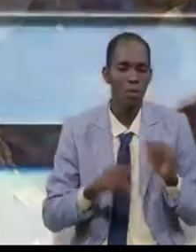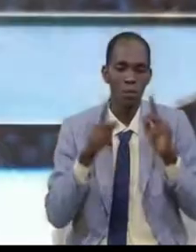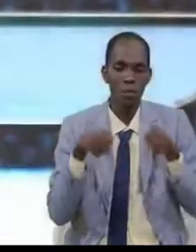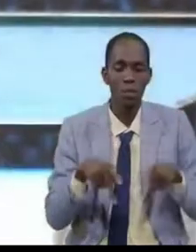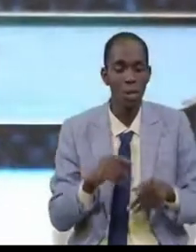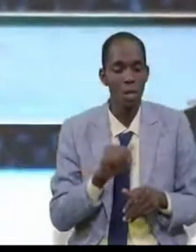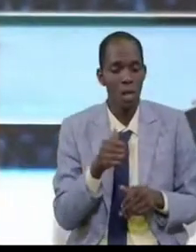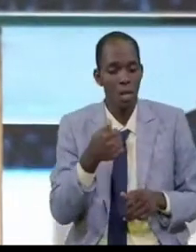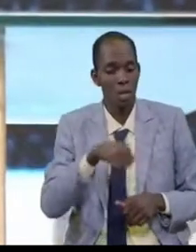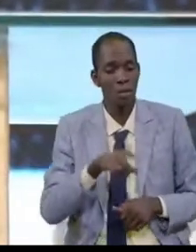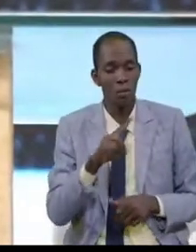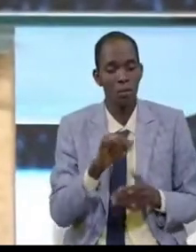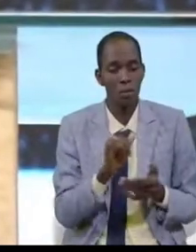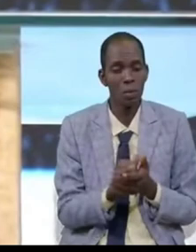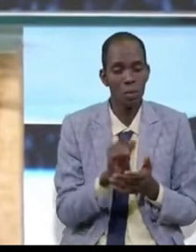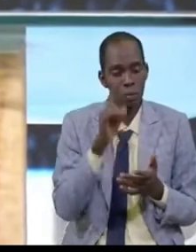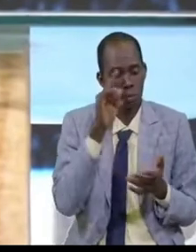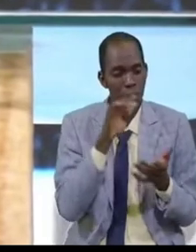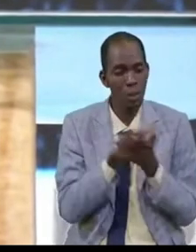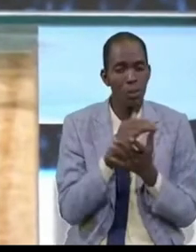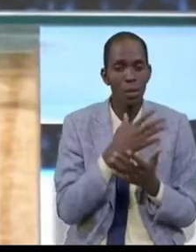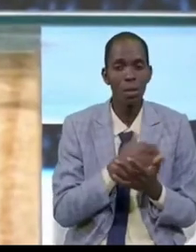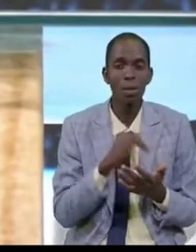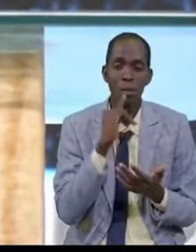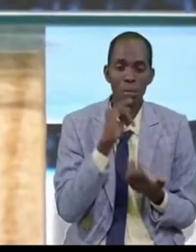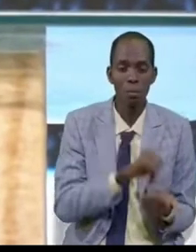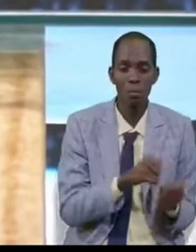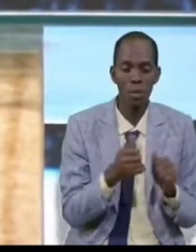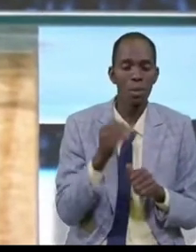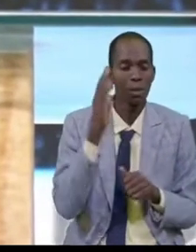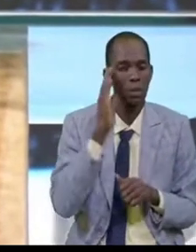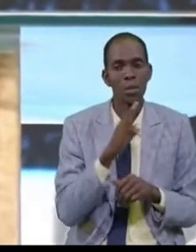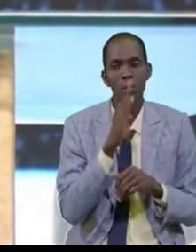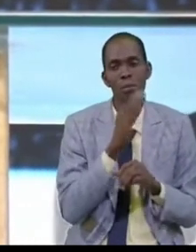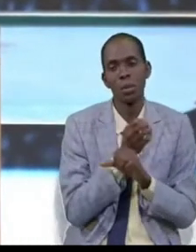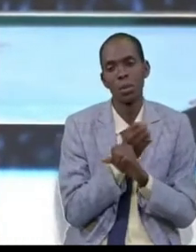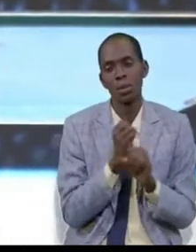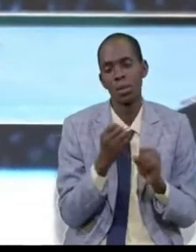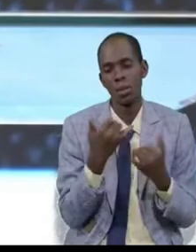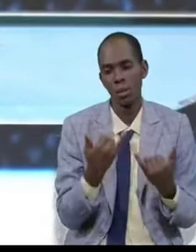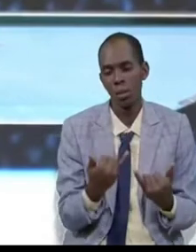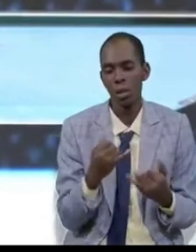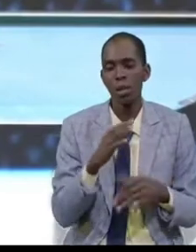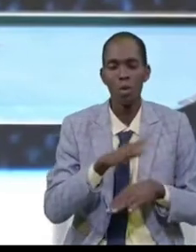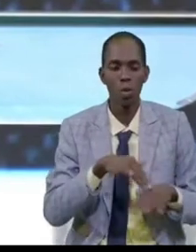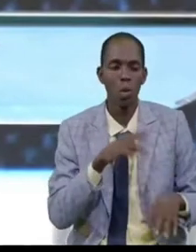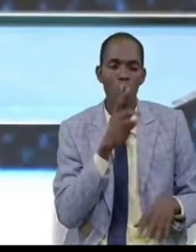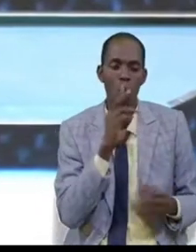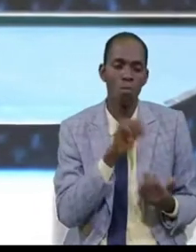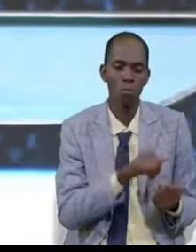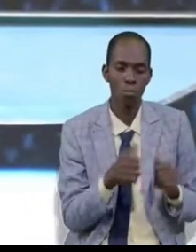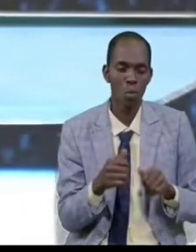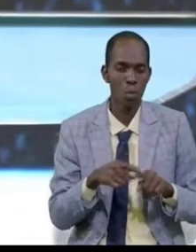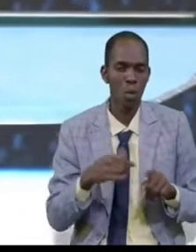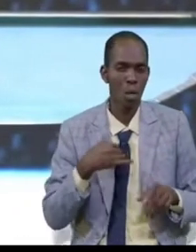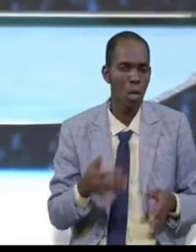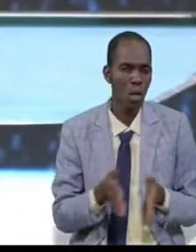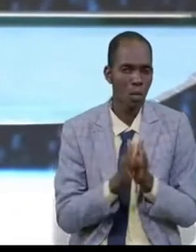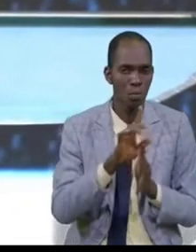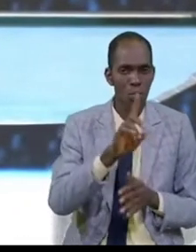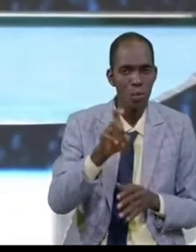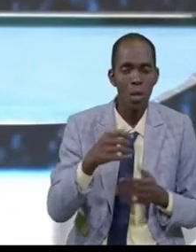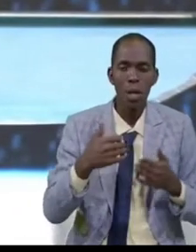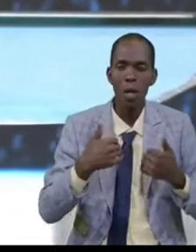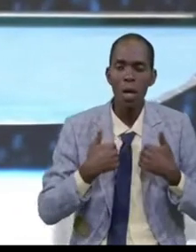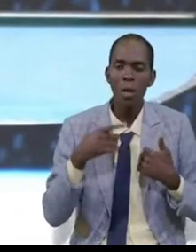is baptized shall be saved. That's water baptism. The question for you is, have you been baptized in